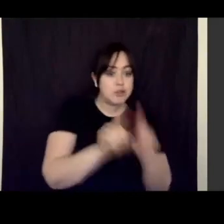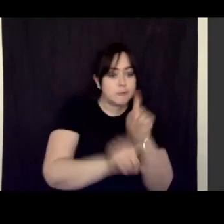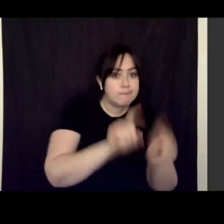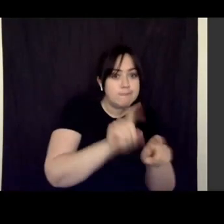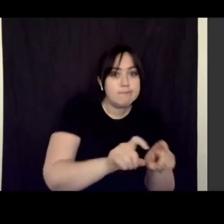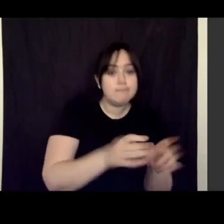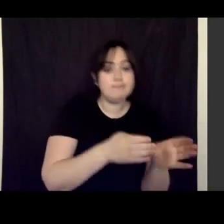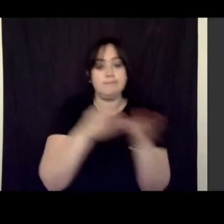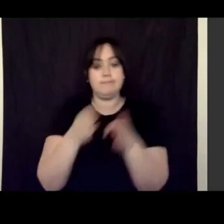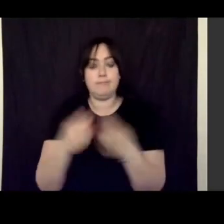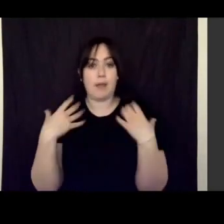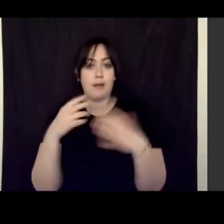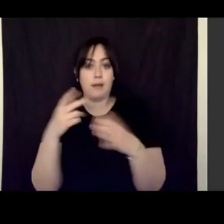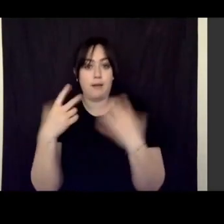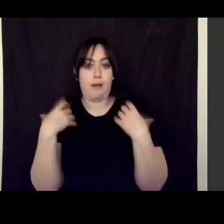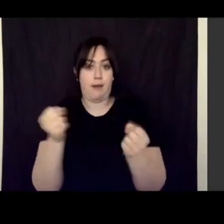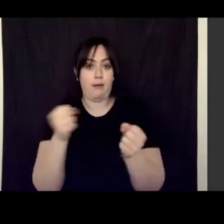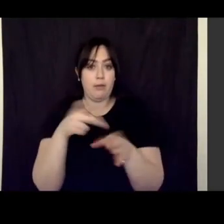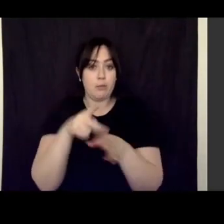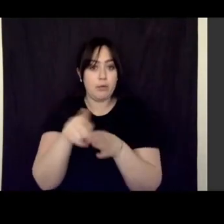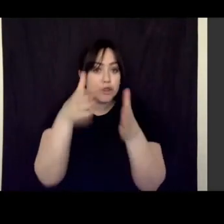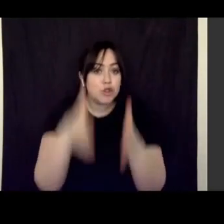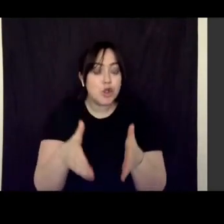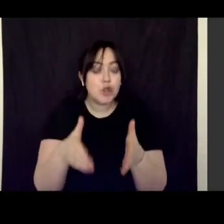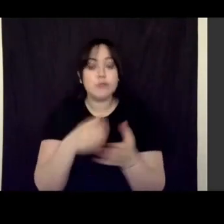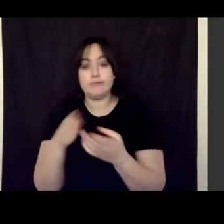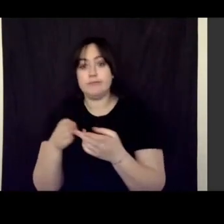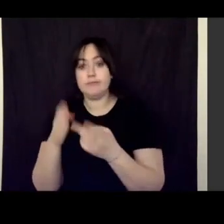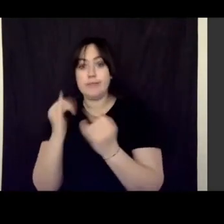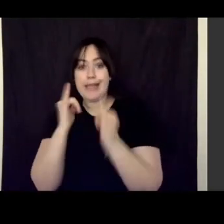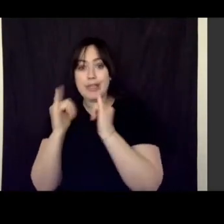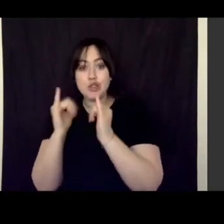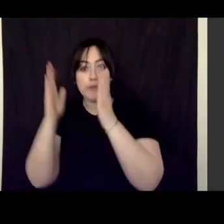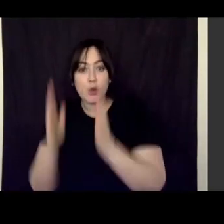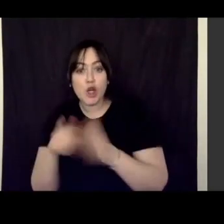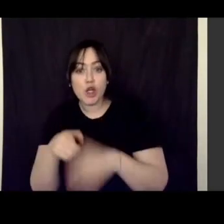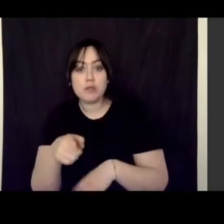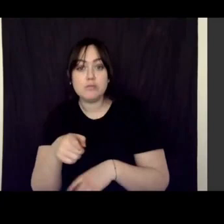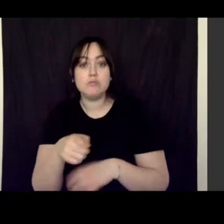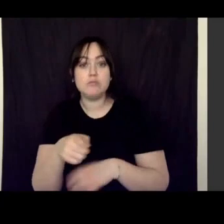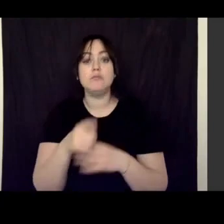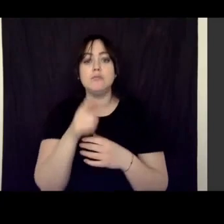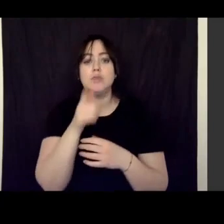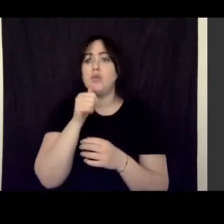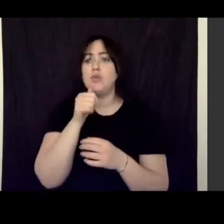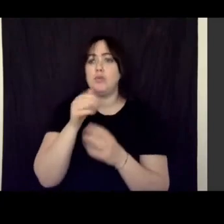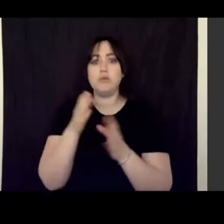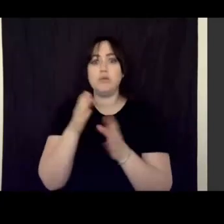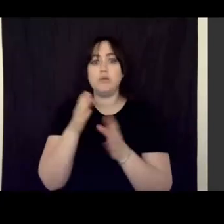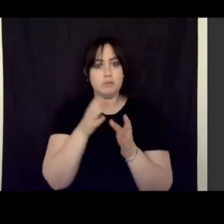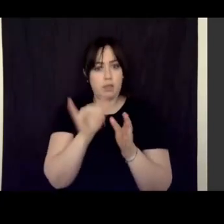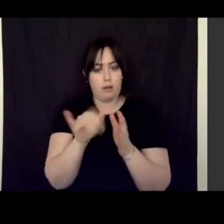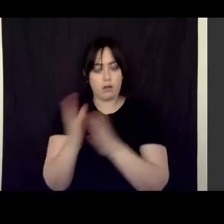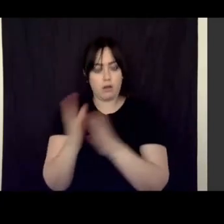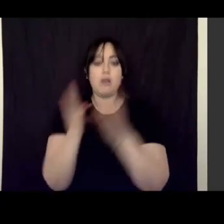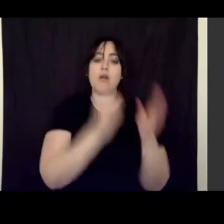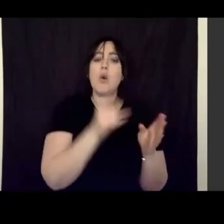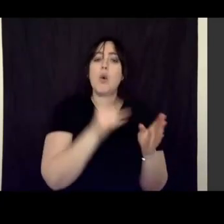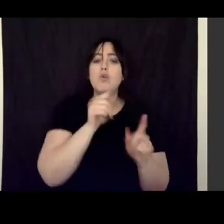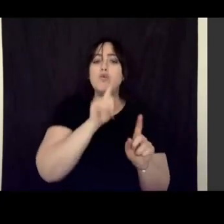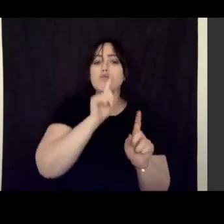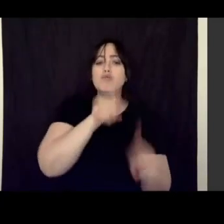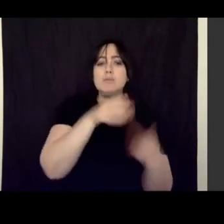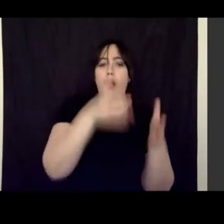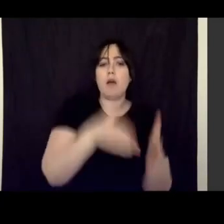it an interviewer? And then who is the respondent? As we talked about earlier, some of these question sets,